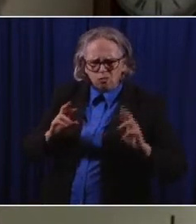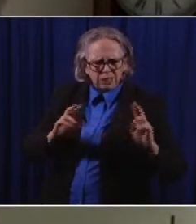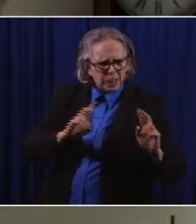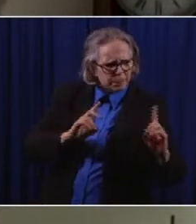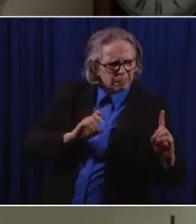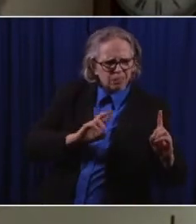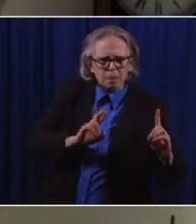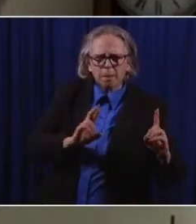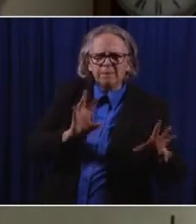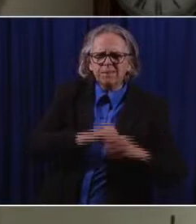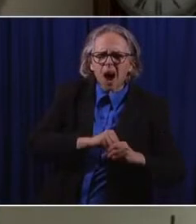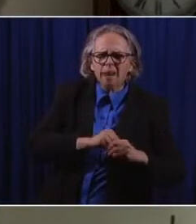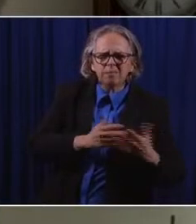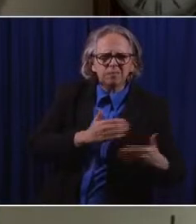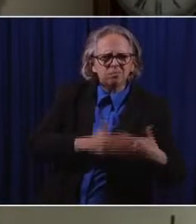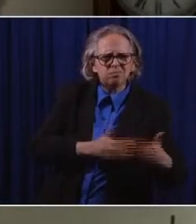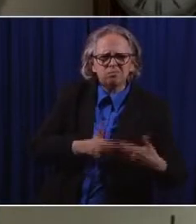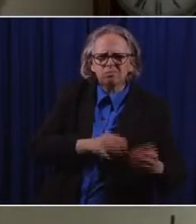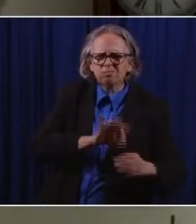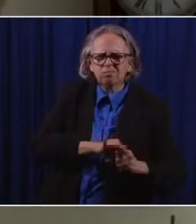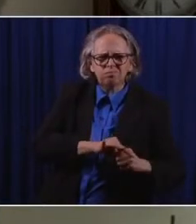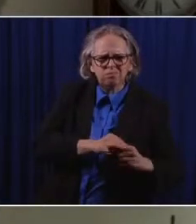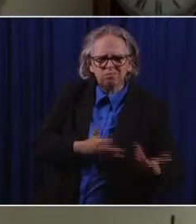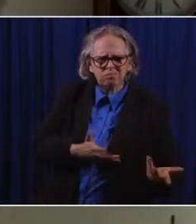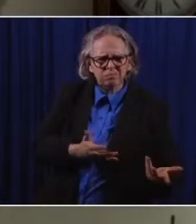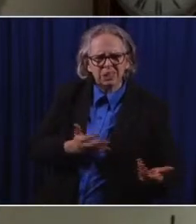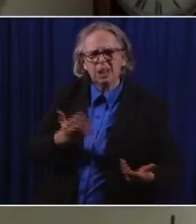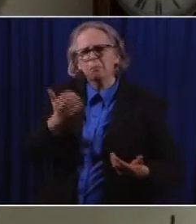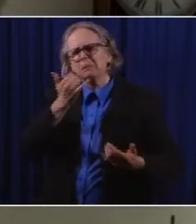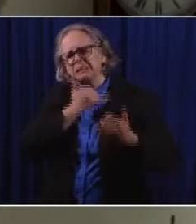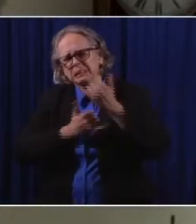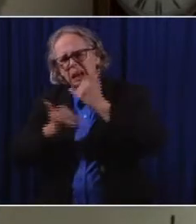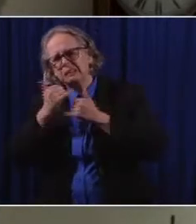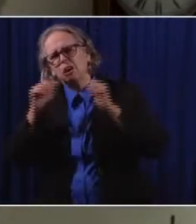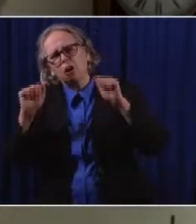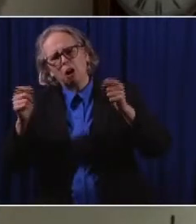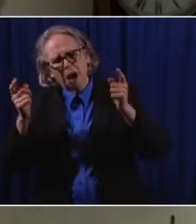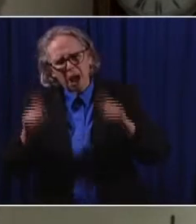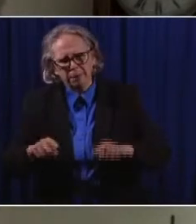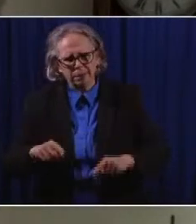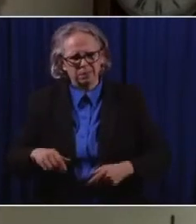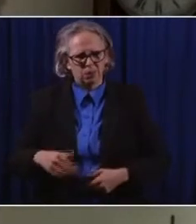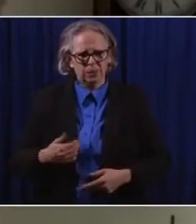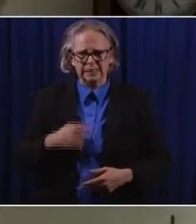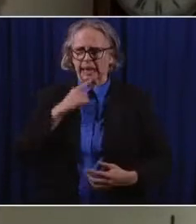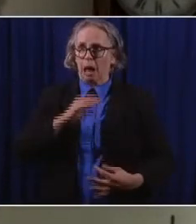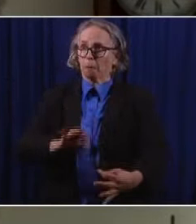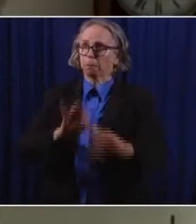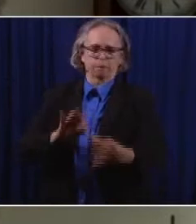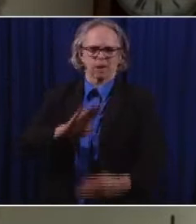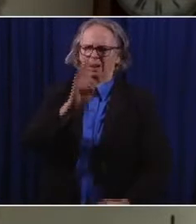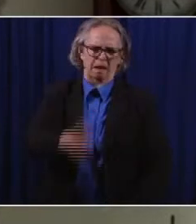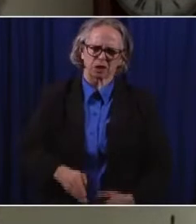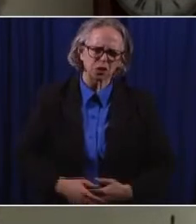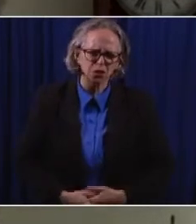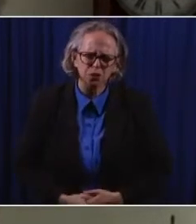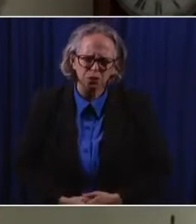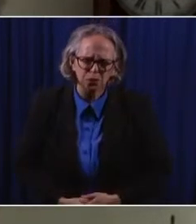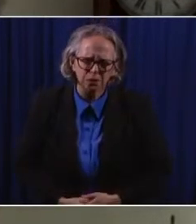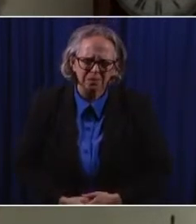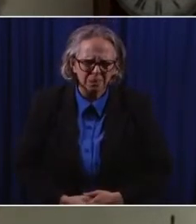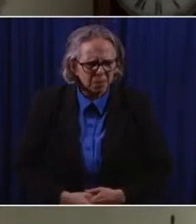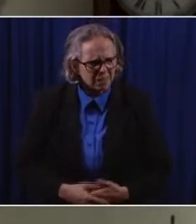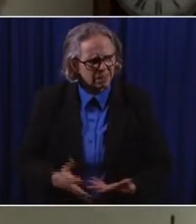mistake. There can be mistakes made. We don't say it's perfect, but people should have confidence in